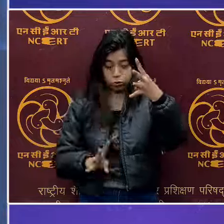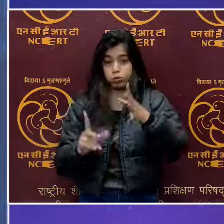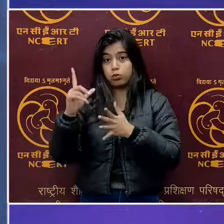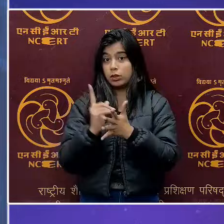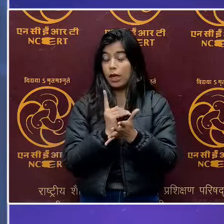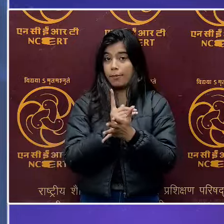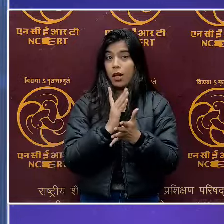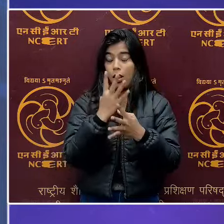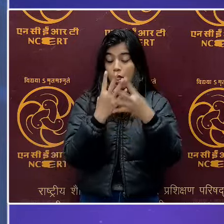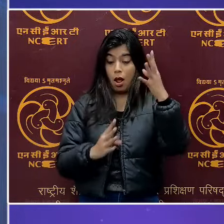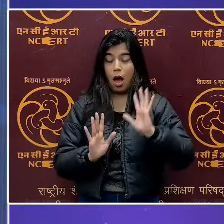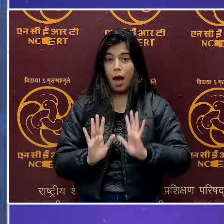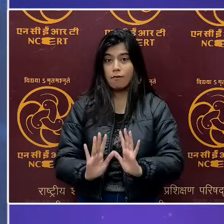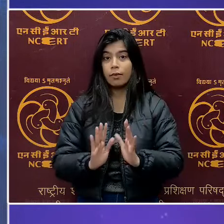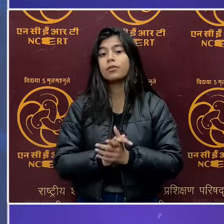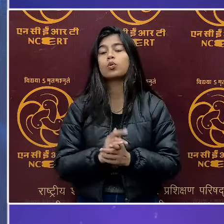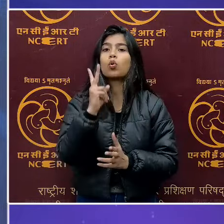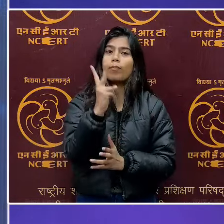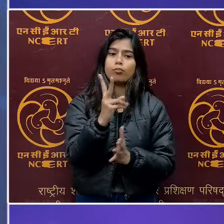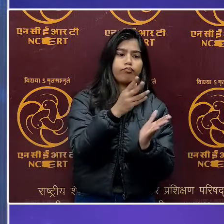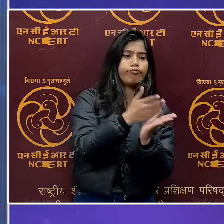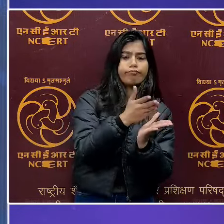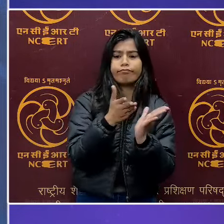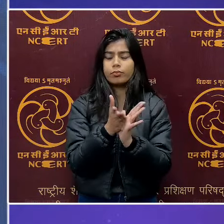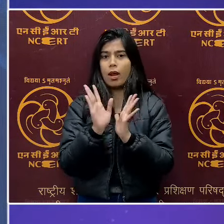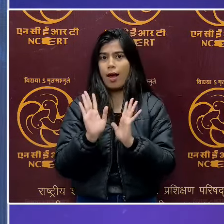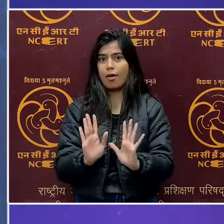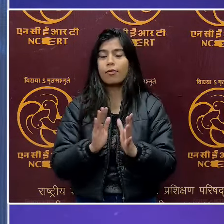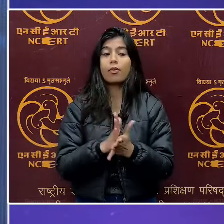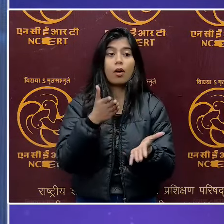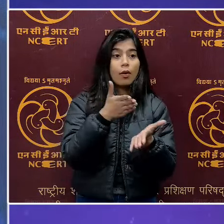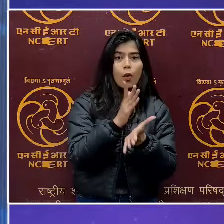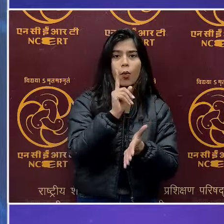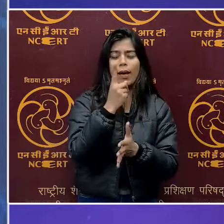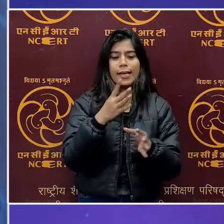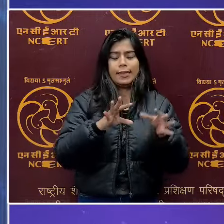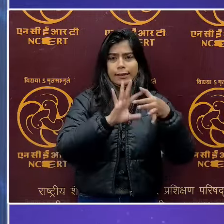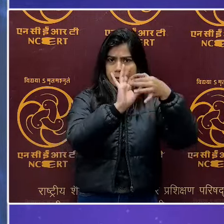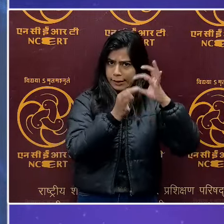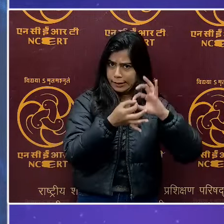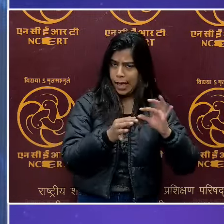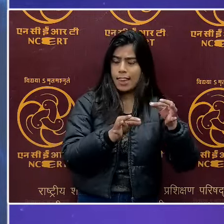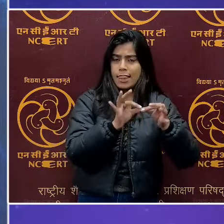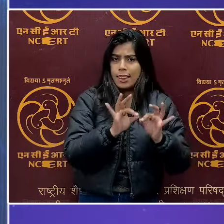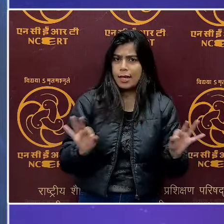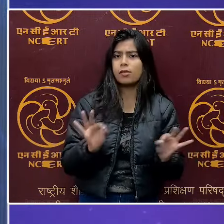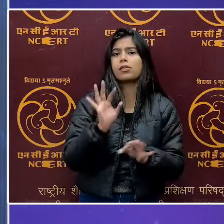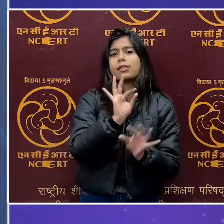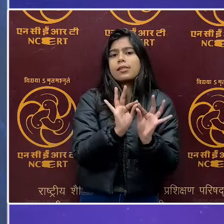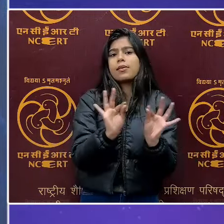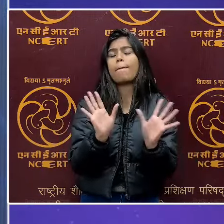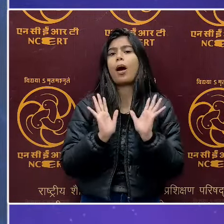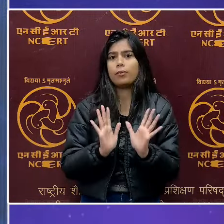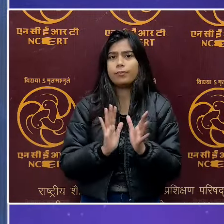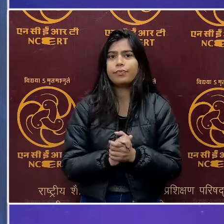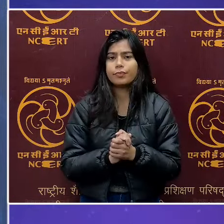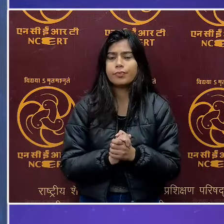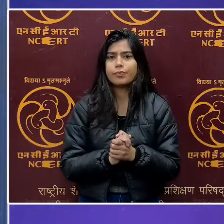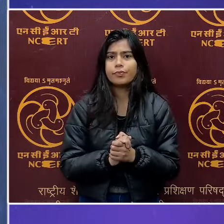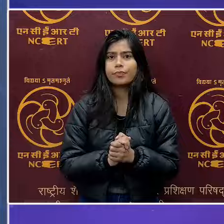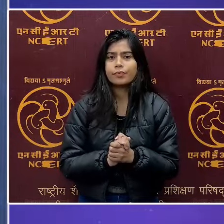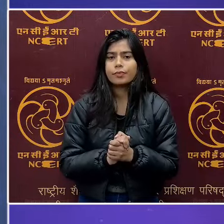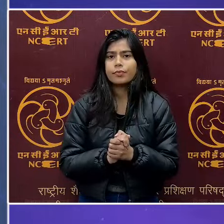chapter into two parts. So, today I will be taking only the first part of simple harmonic motion, that is mainly the kinematics of simple